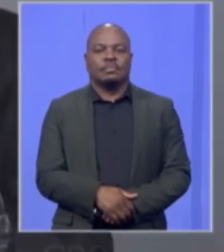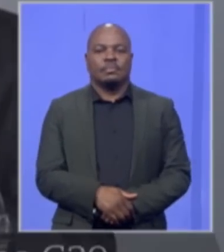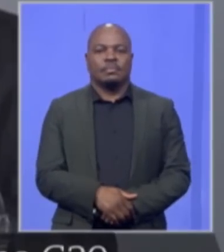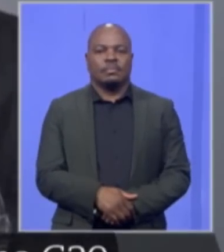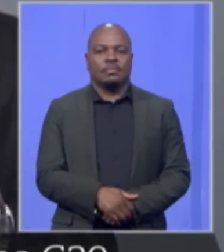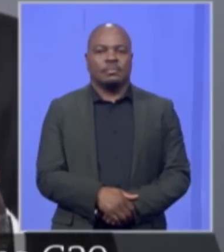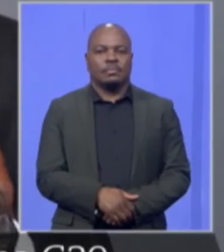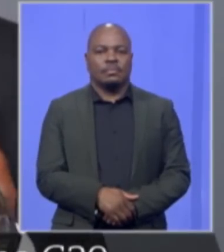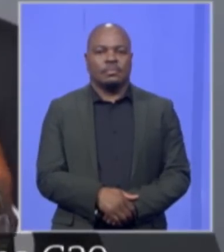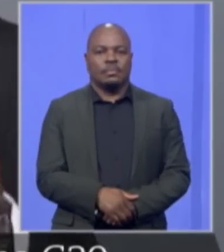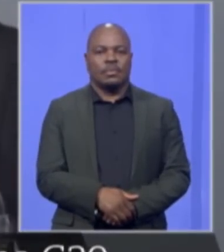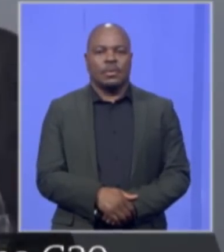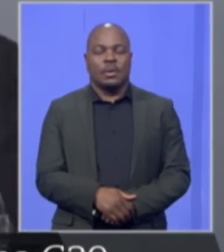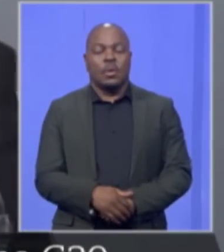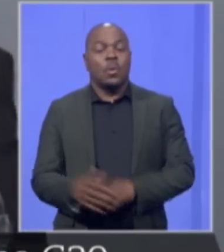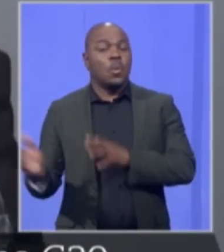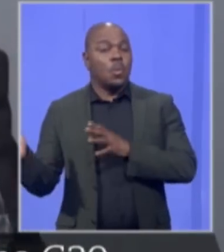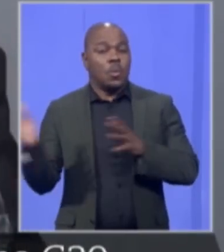The increasing rate of